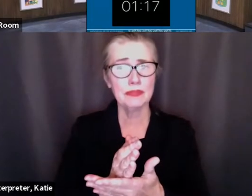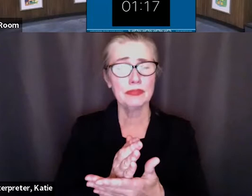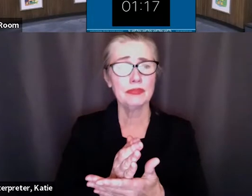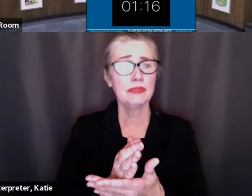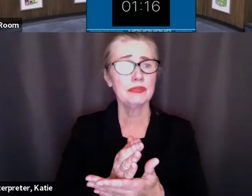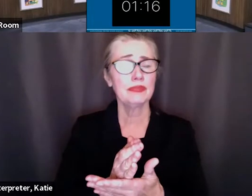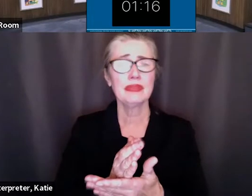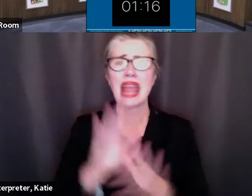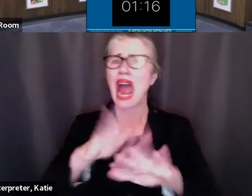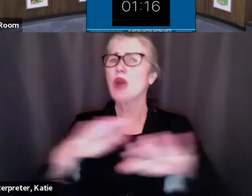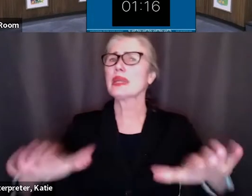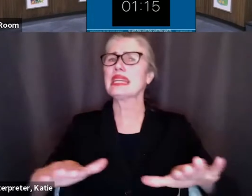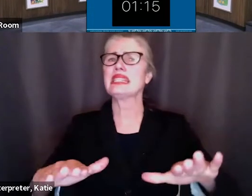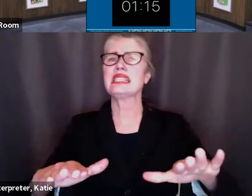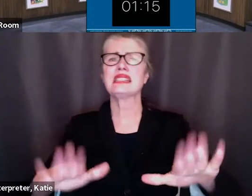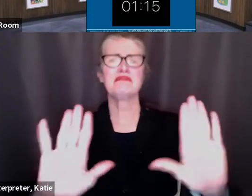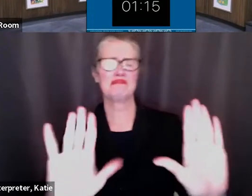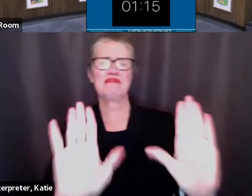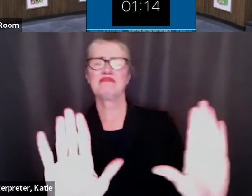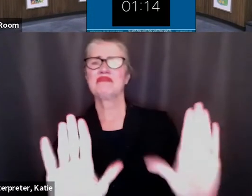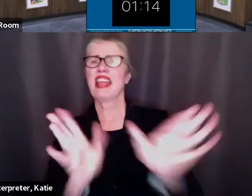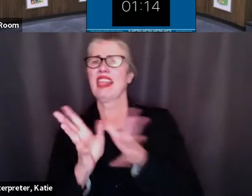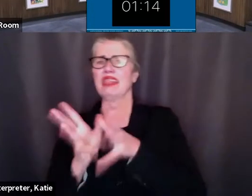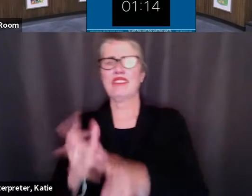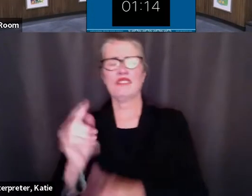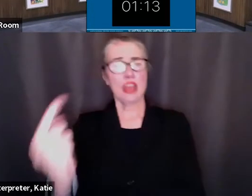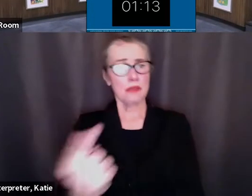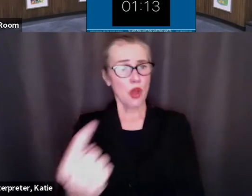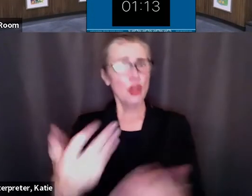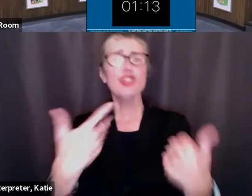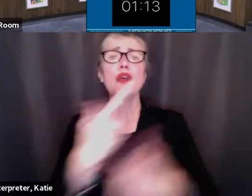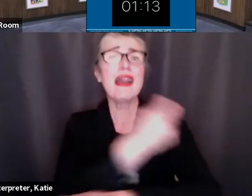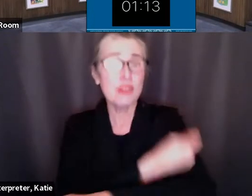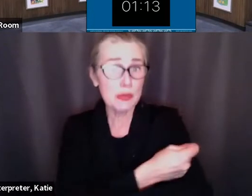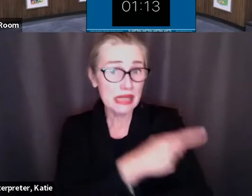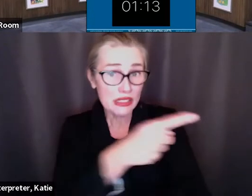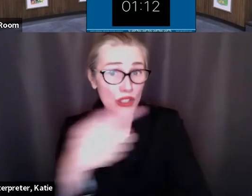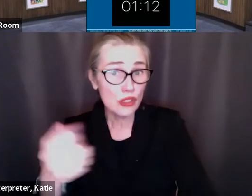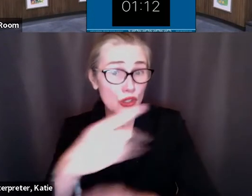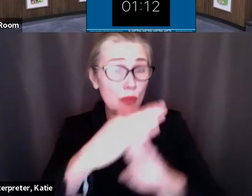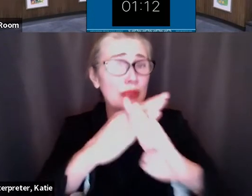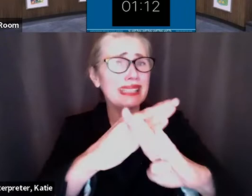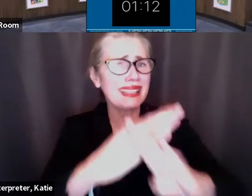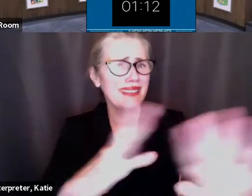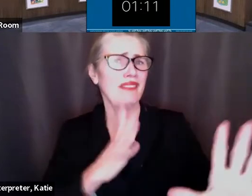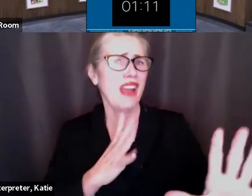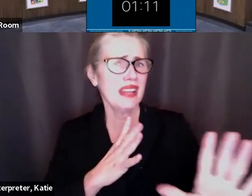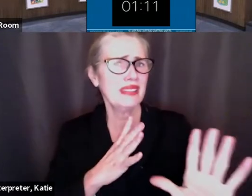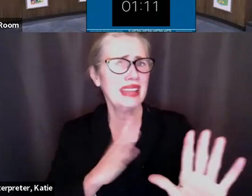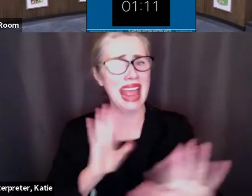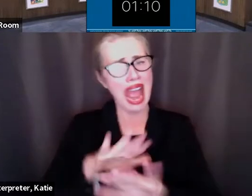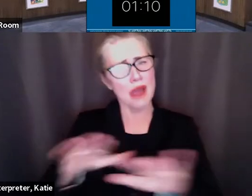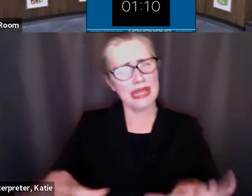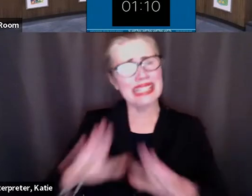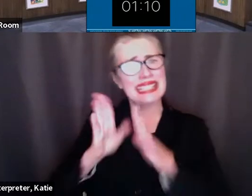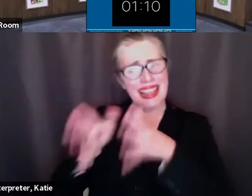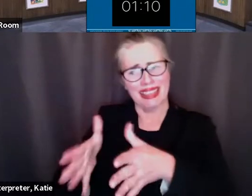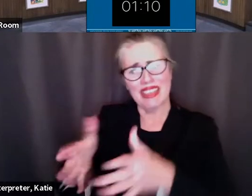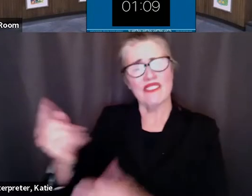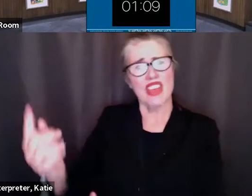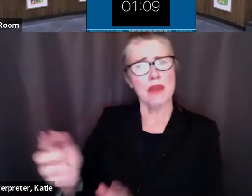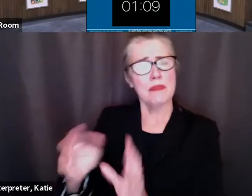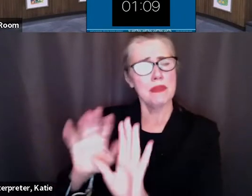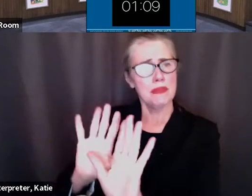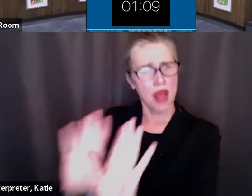alone you have your vaccines you're protected no so leave our kids alone while you say that new variance is